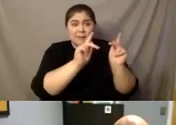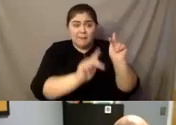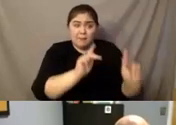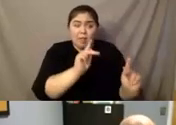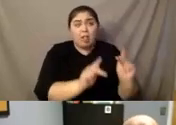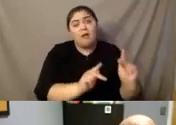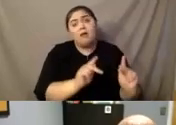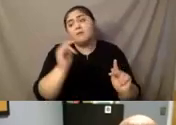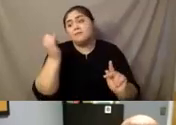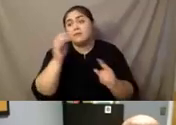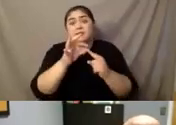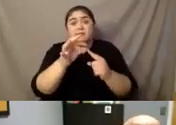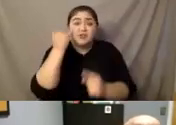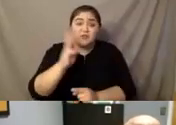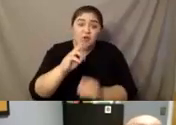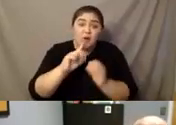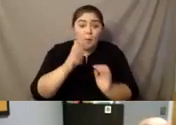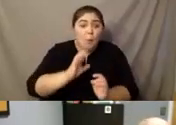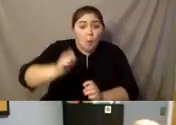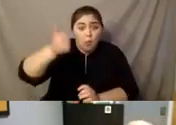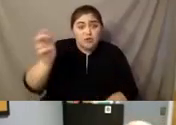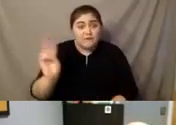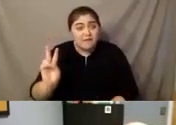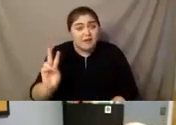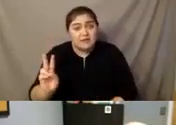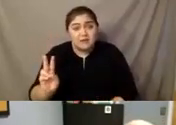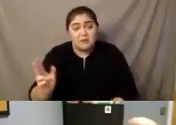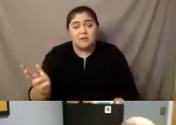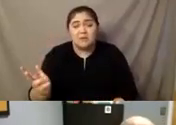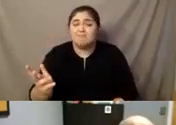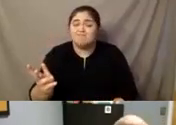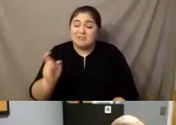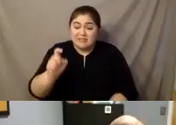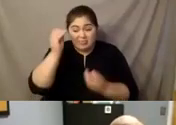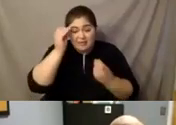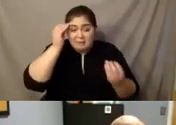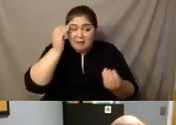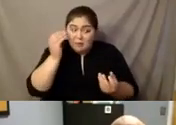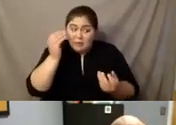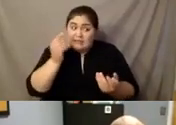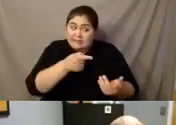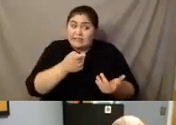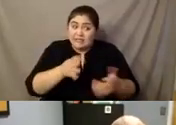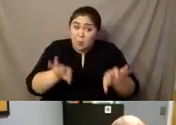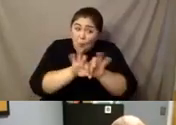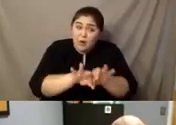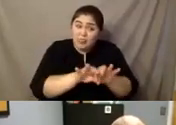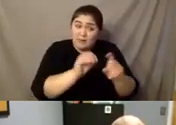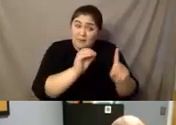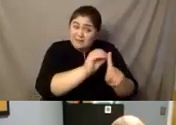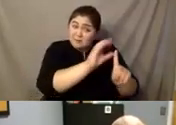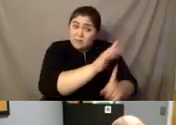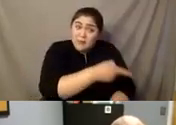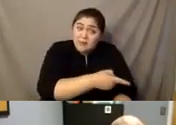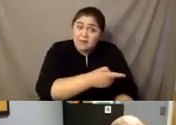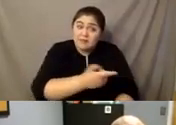when you're talking about elderly victims, you have to consider whether or not it's worth possibly exposing them, even though we're trying to do